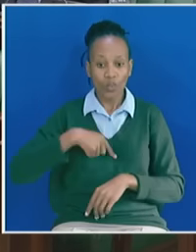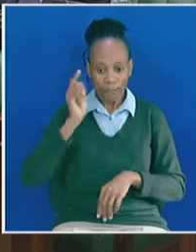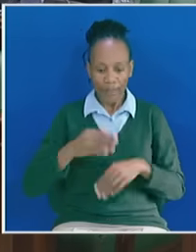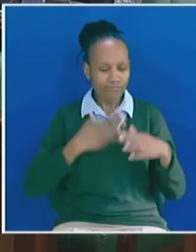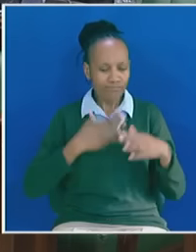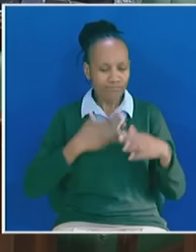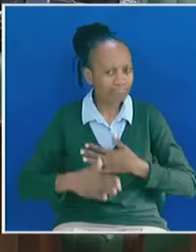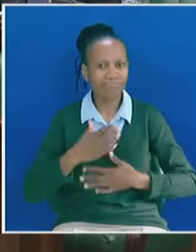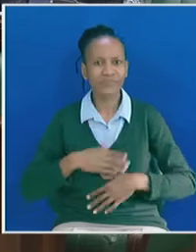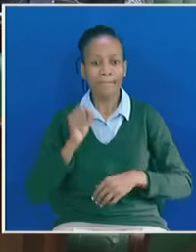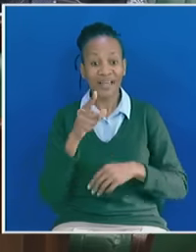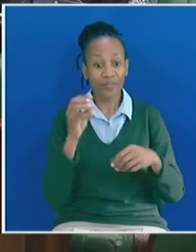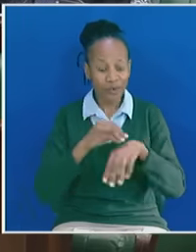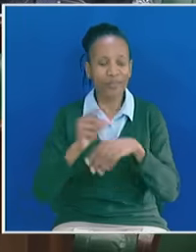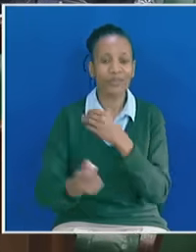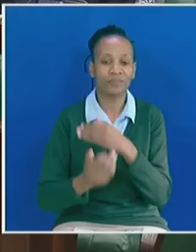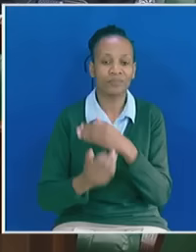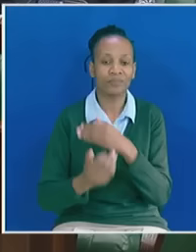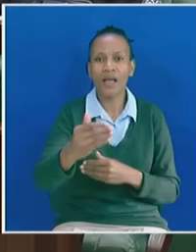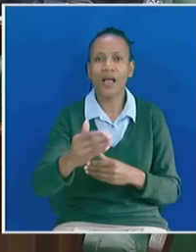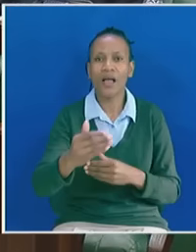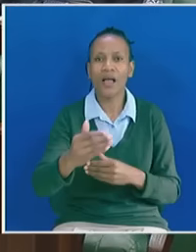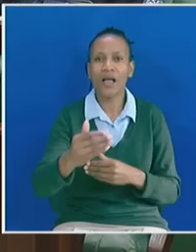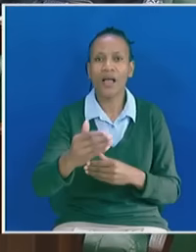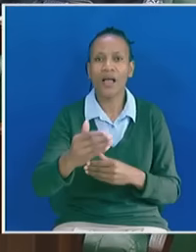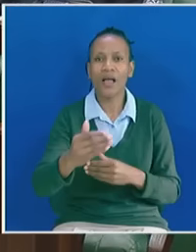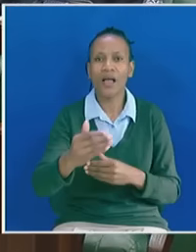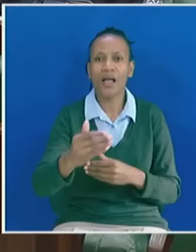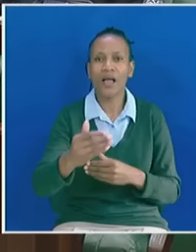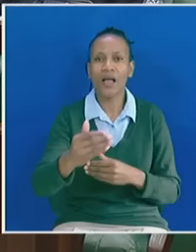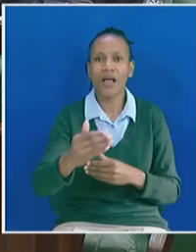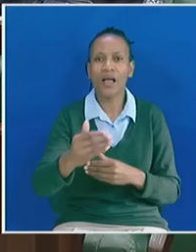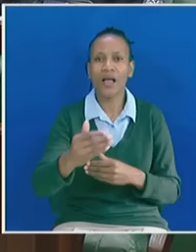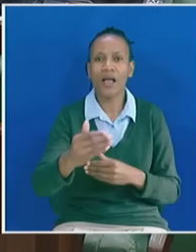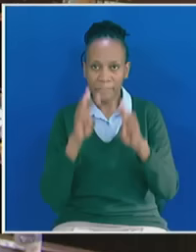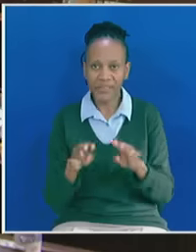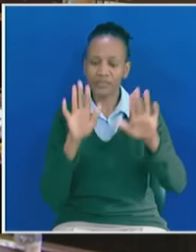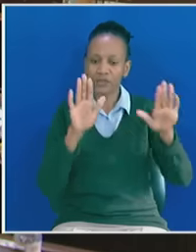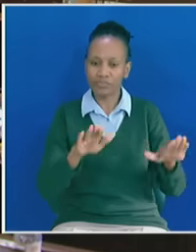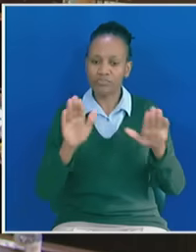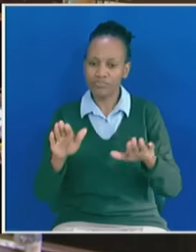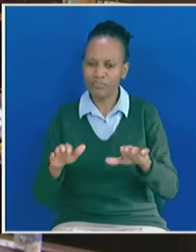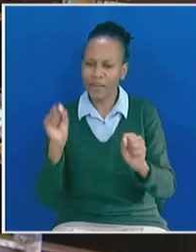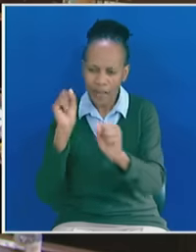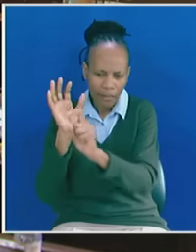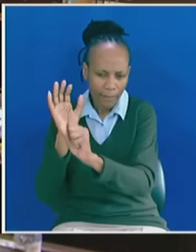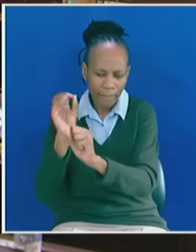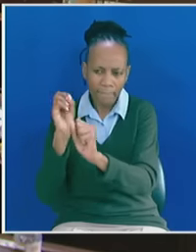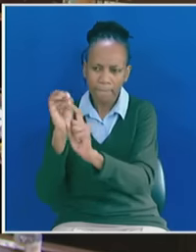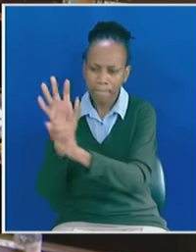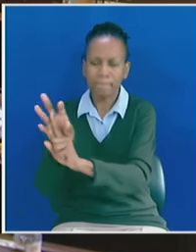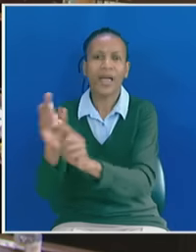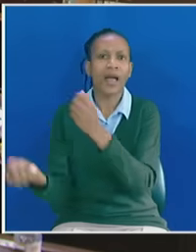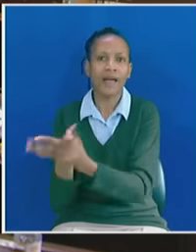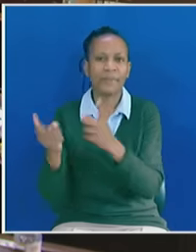security challenges of our time, a serious threat to international peace and stability, affecting every country and region in the